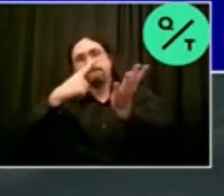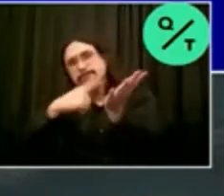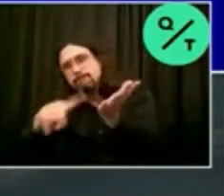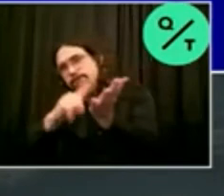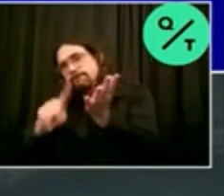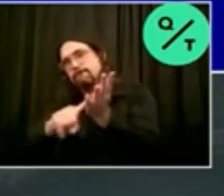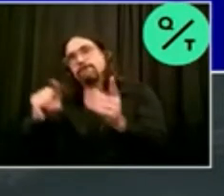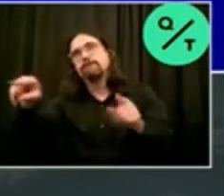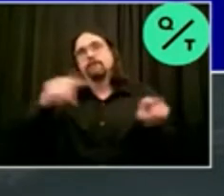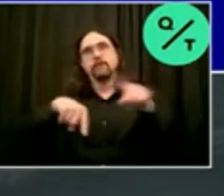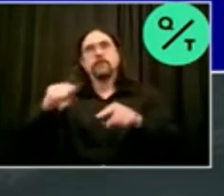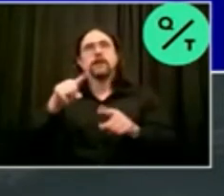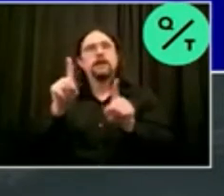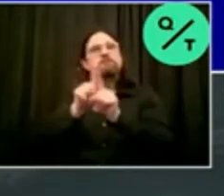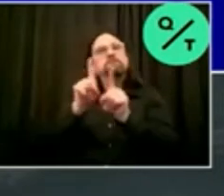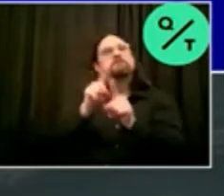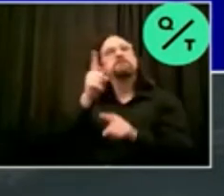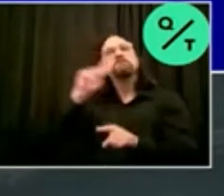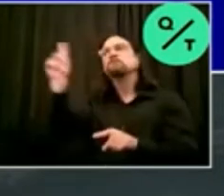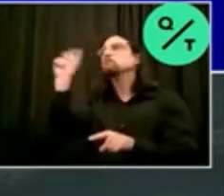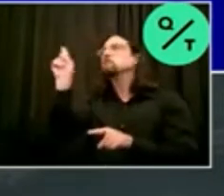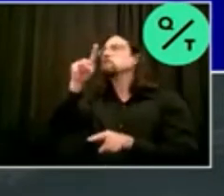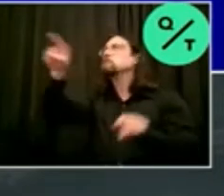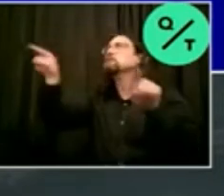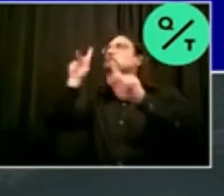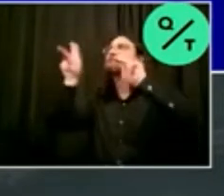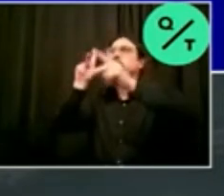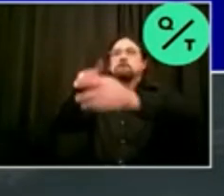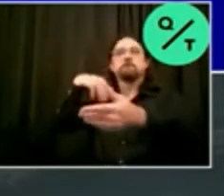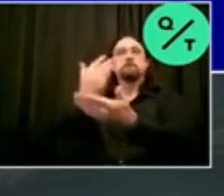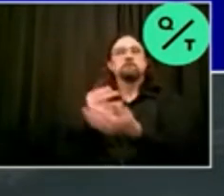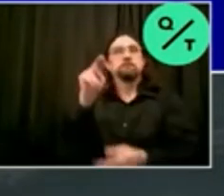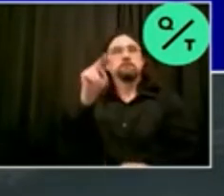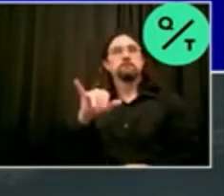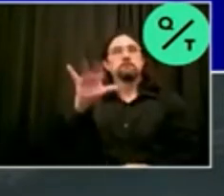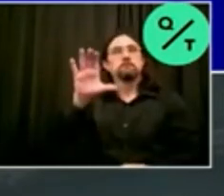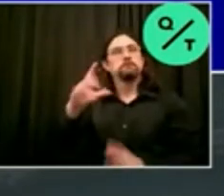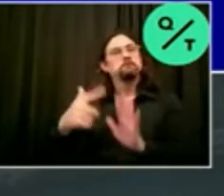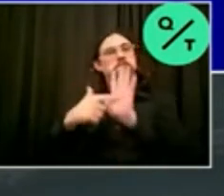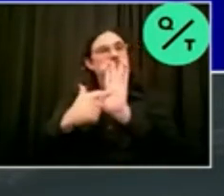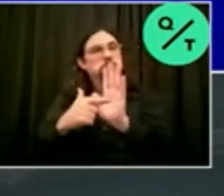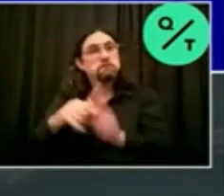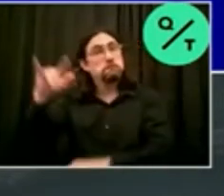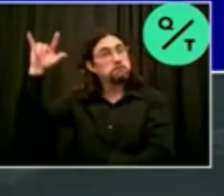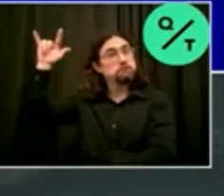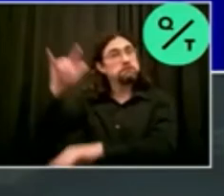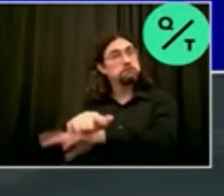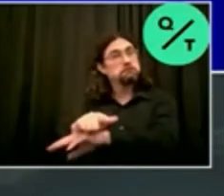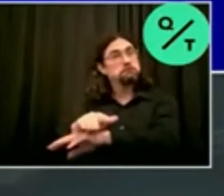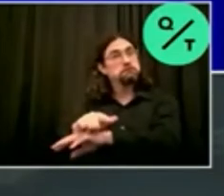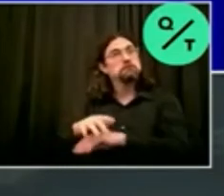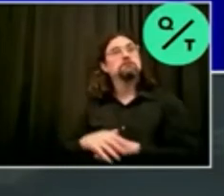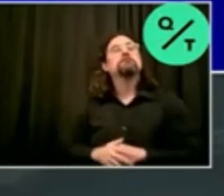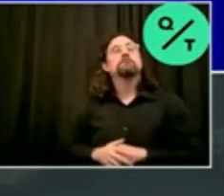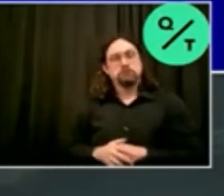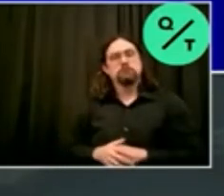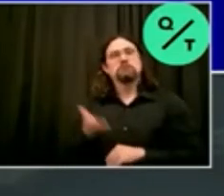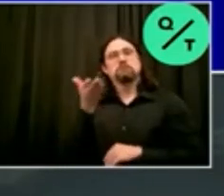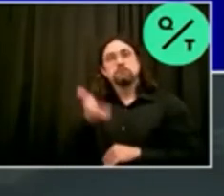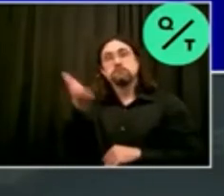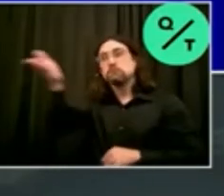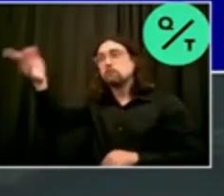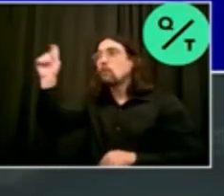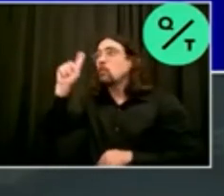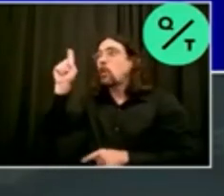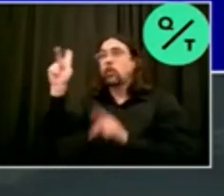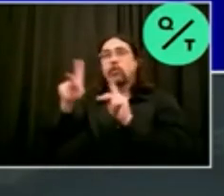optional. They'll be reminded that failure to quarantine is a violation of state law, and it comes with